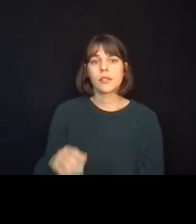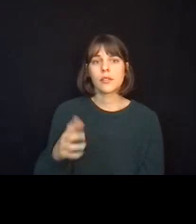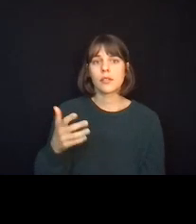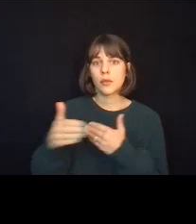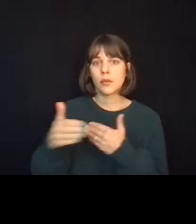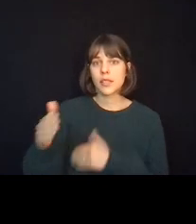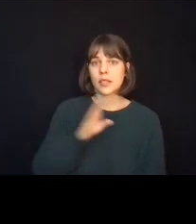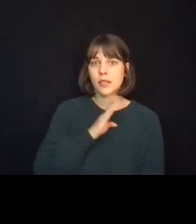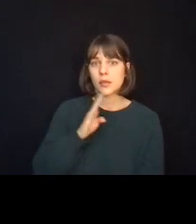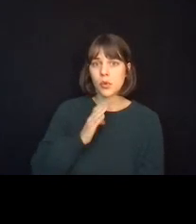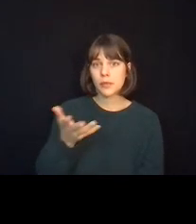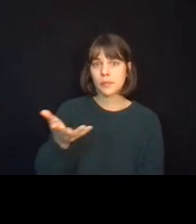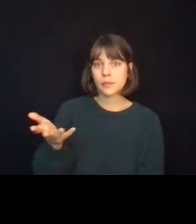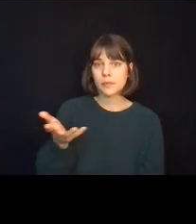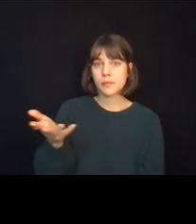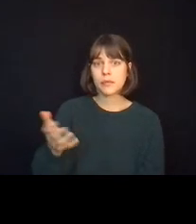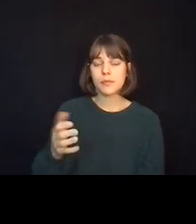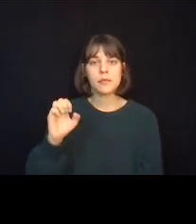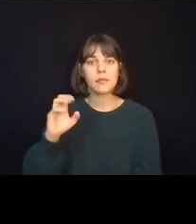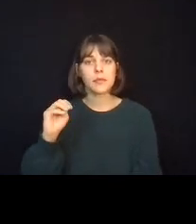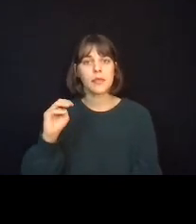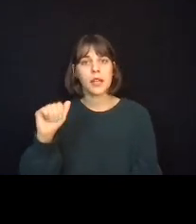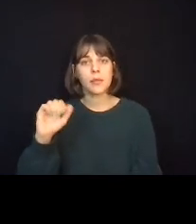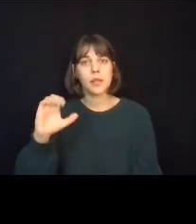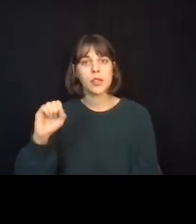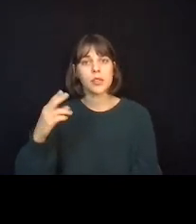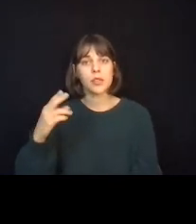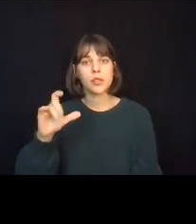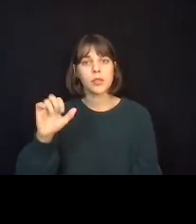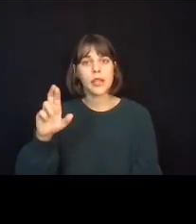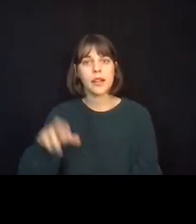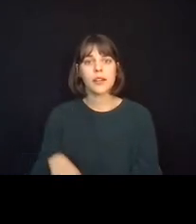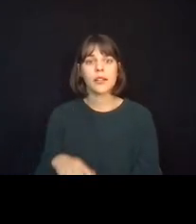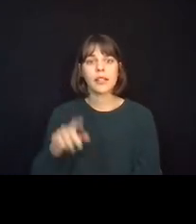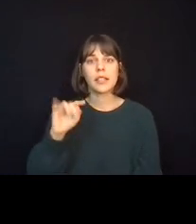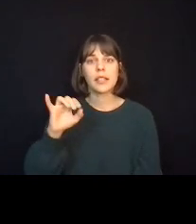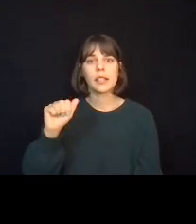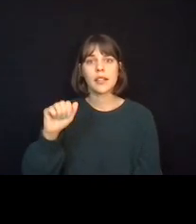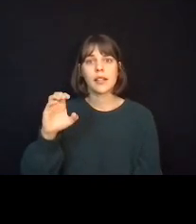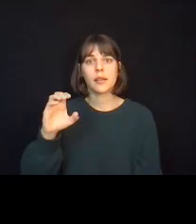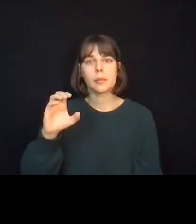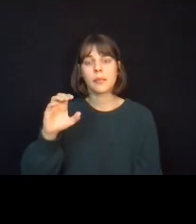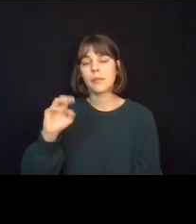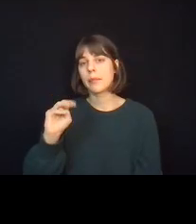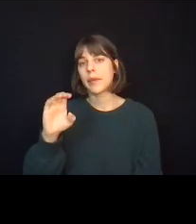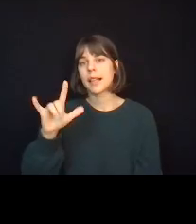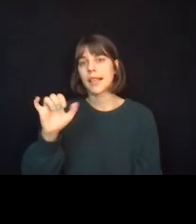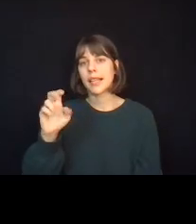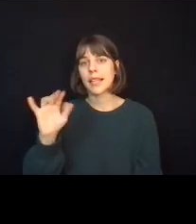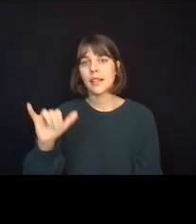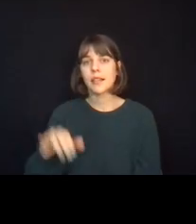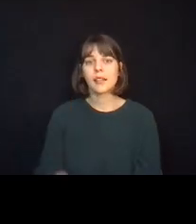Rest of the board, Emma Shukare. Tia McClenny. Bobby